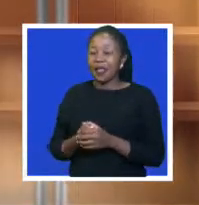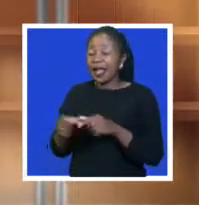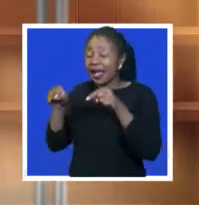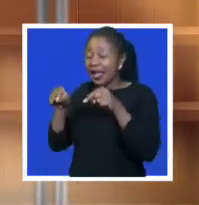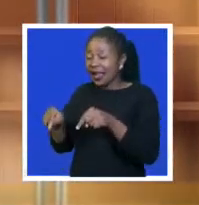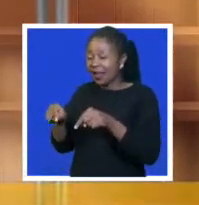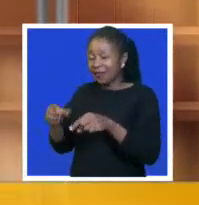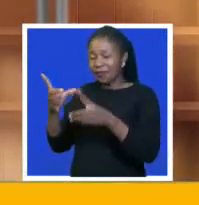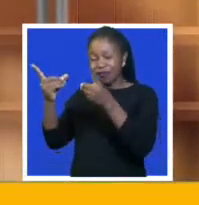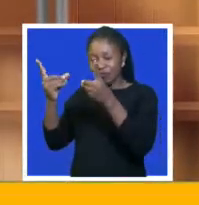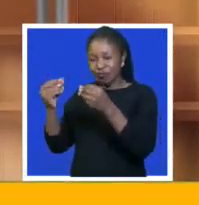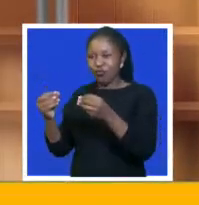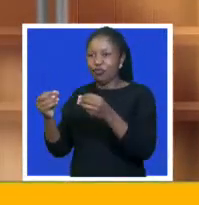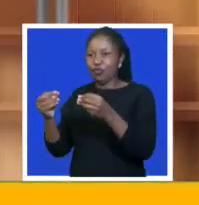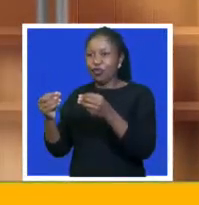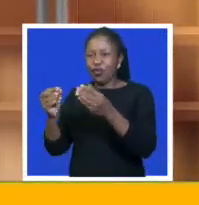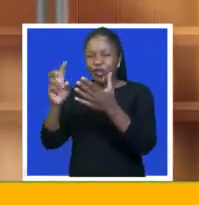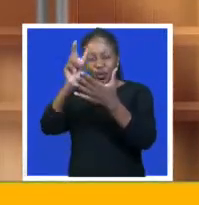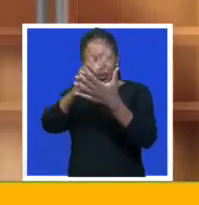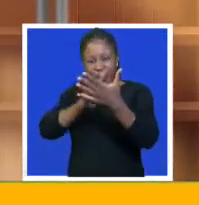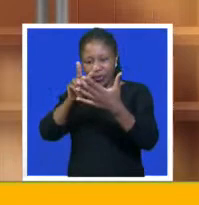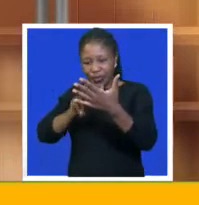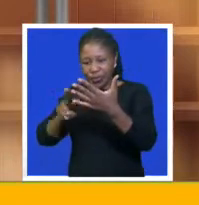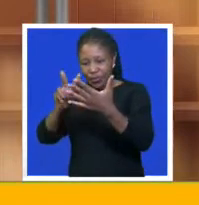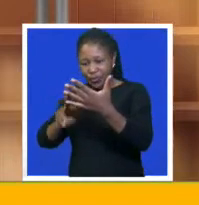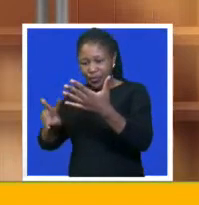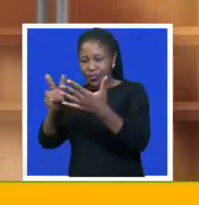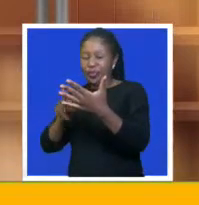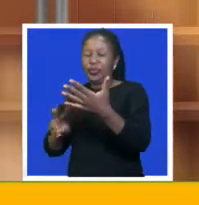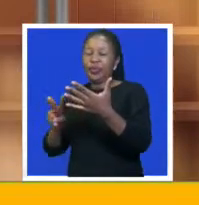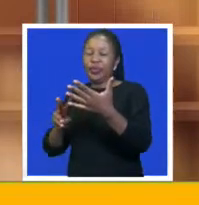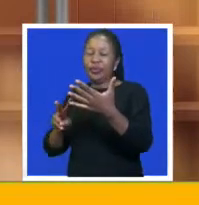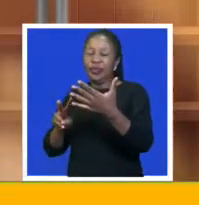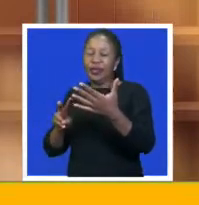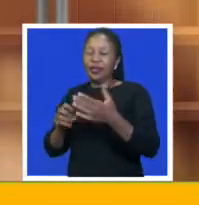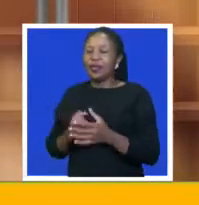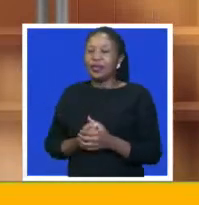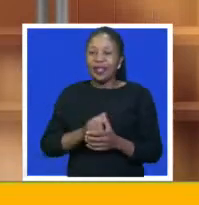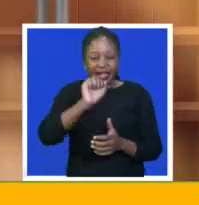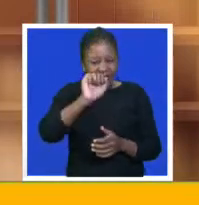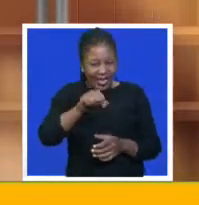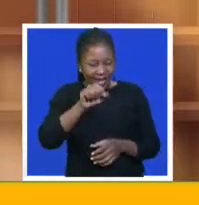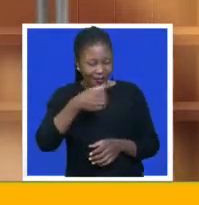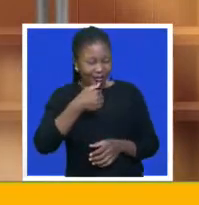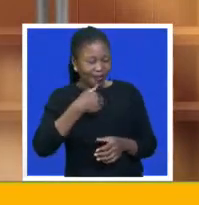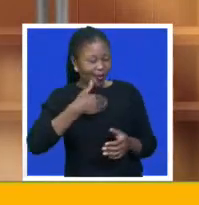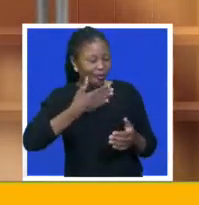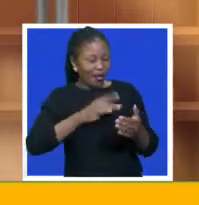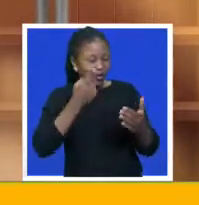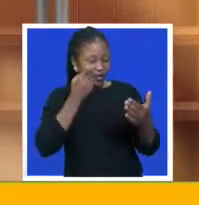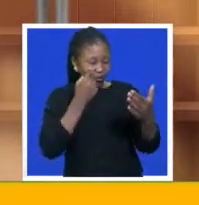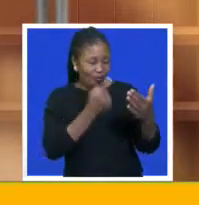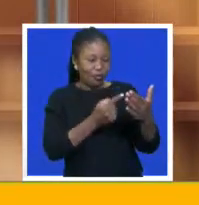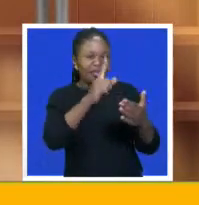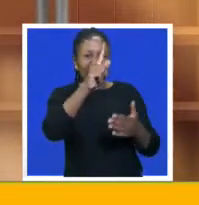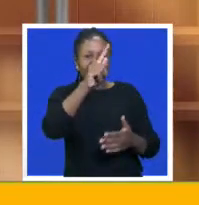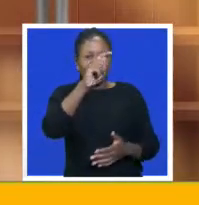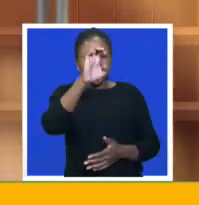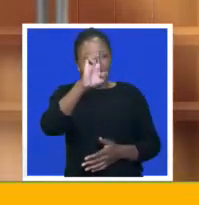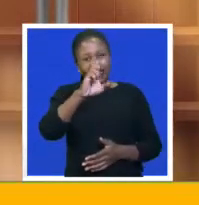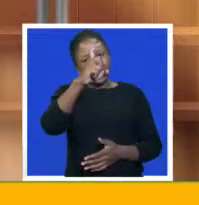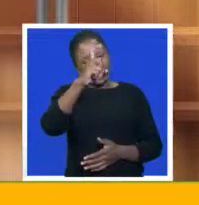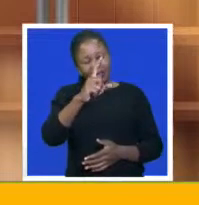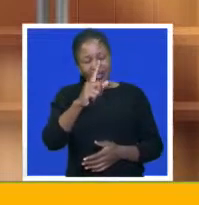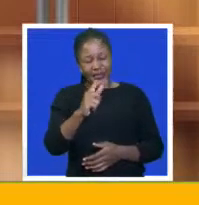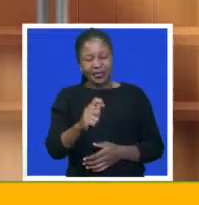being specific when you're answering comprehension questions. Okay, all right. What are you expecting your Form 4s to have learned by the end of the lesson? Okay, by the end of the